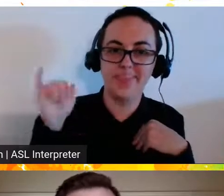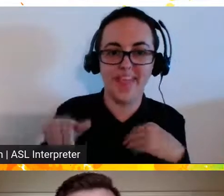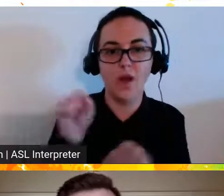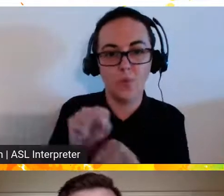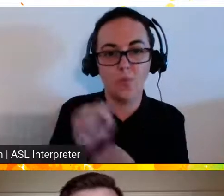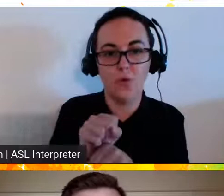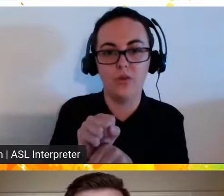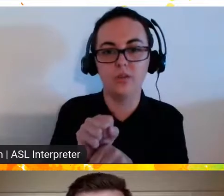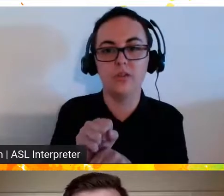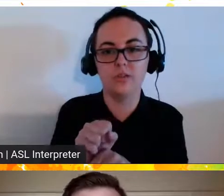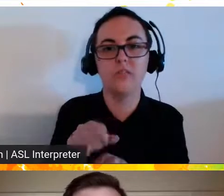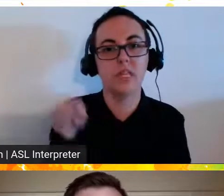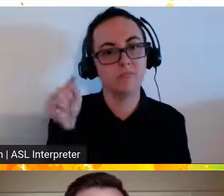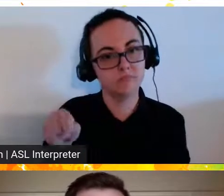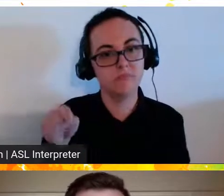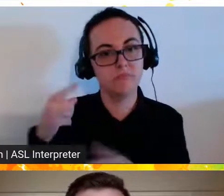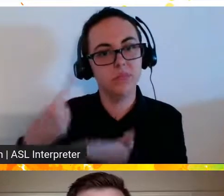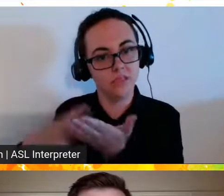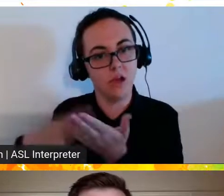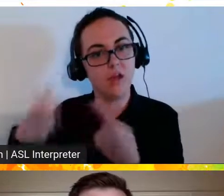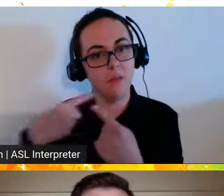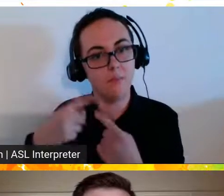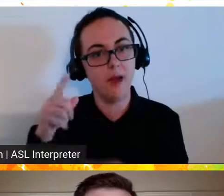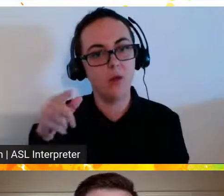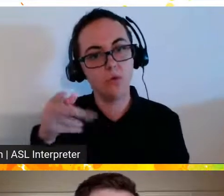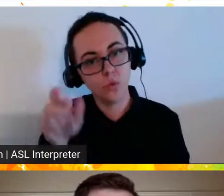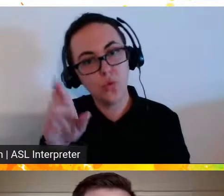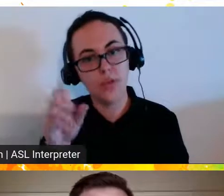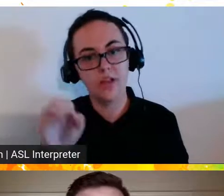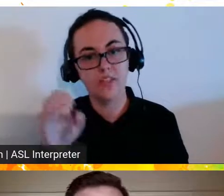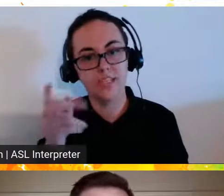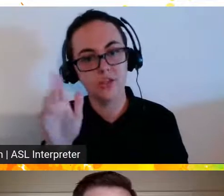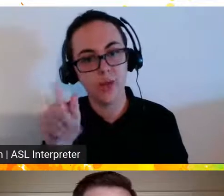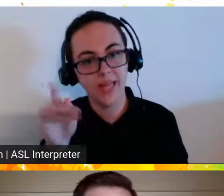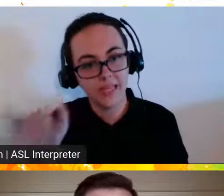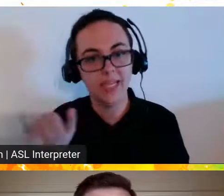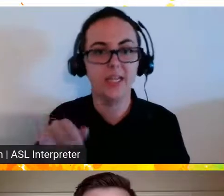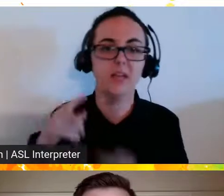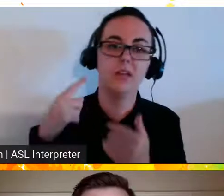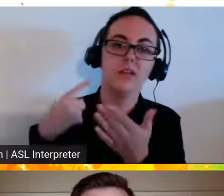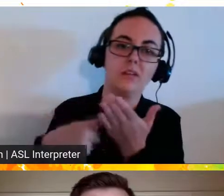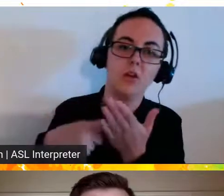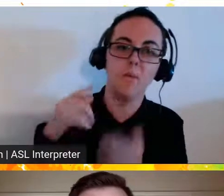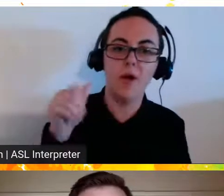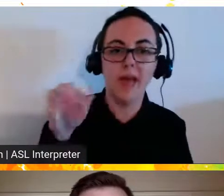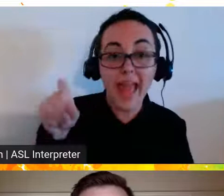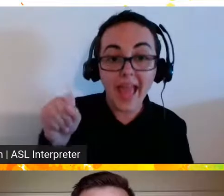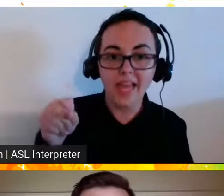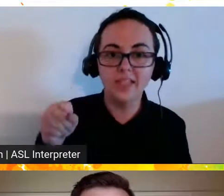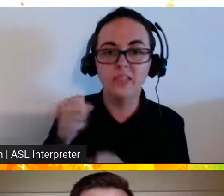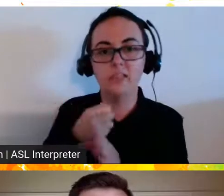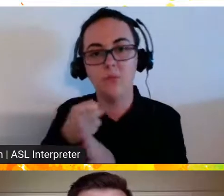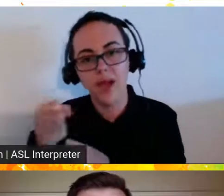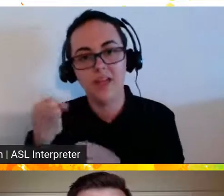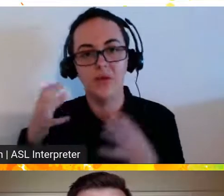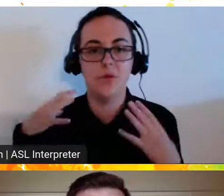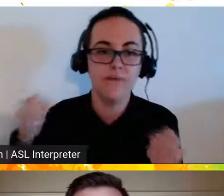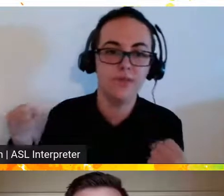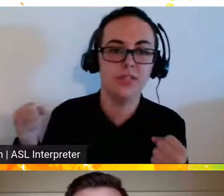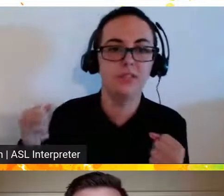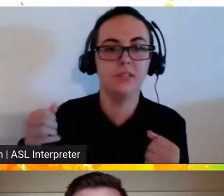was, which was talking about queer sexuality, about AIDS, about recovery, about, you know, all those issues at that time in the 90s.